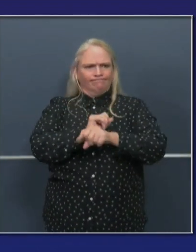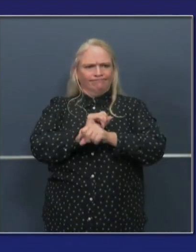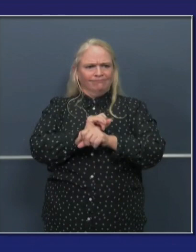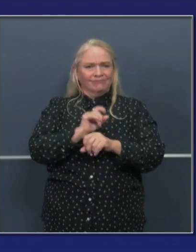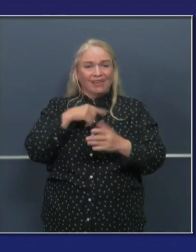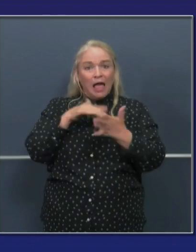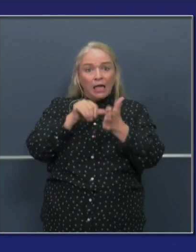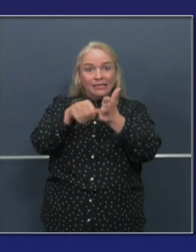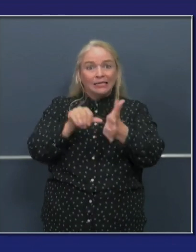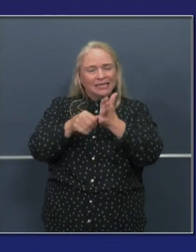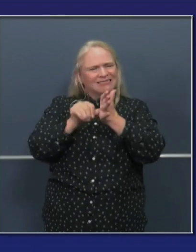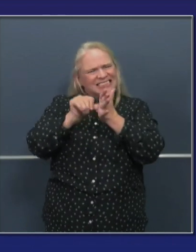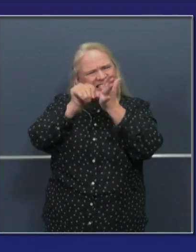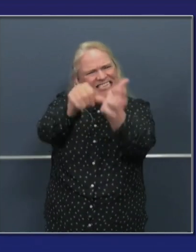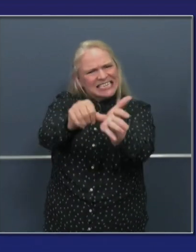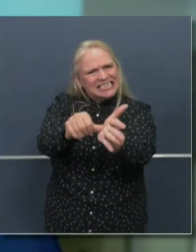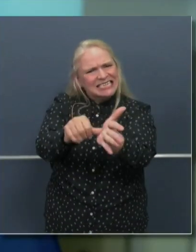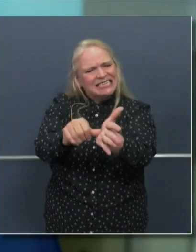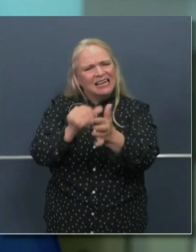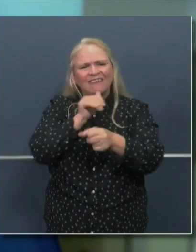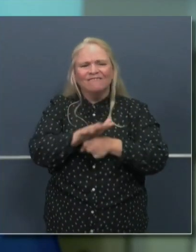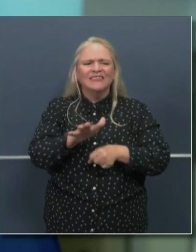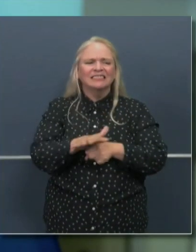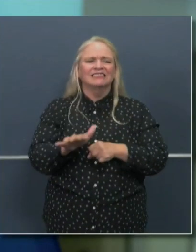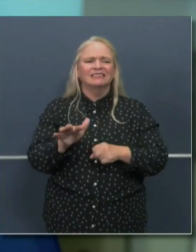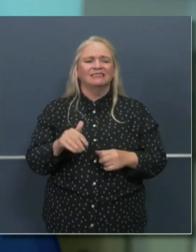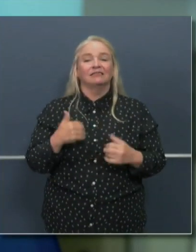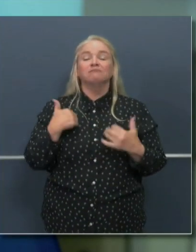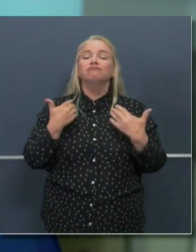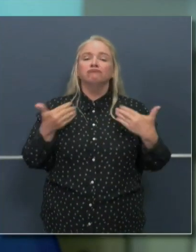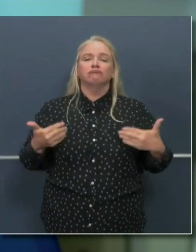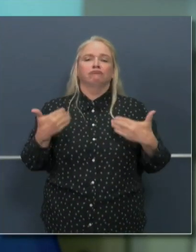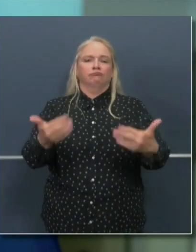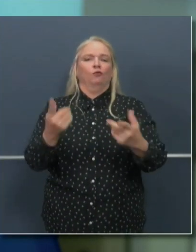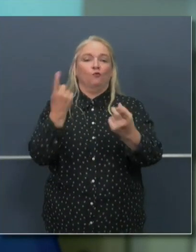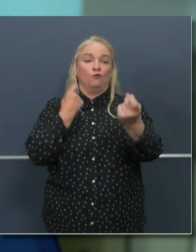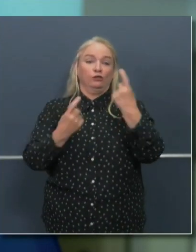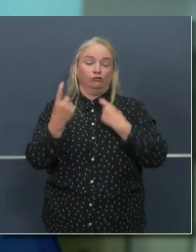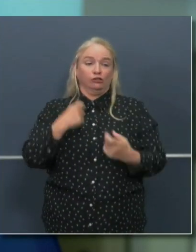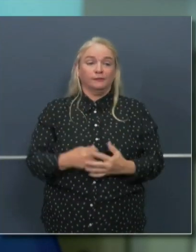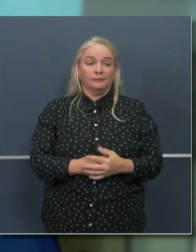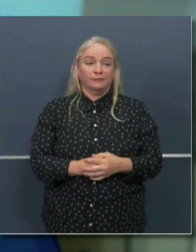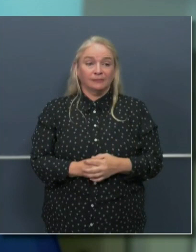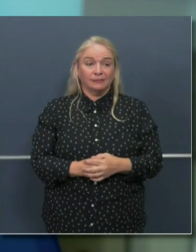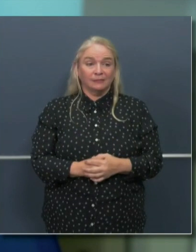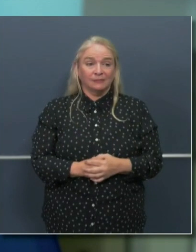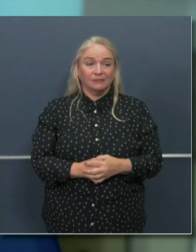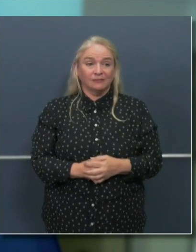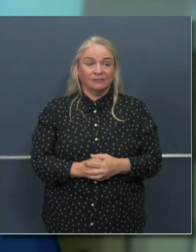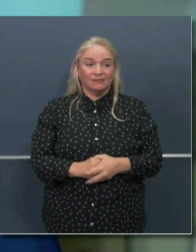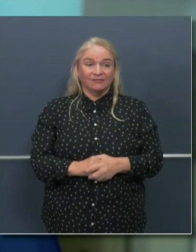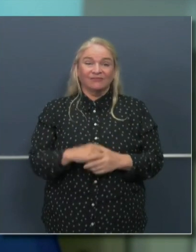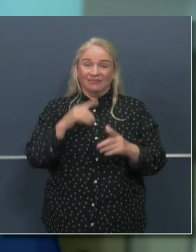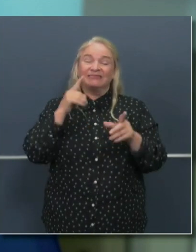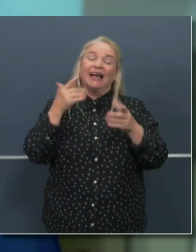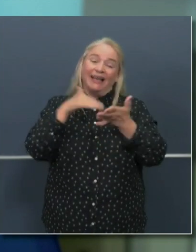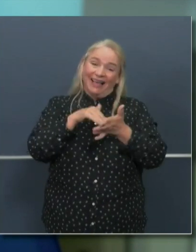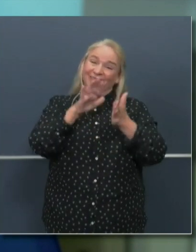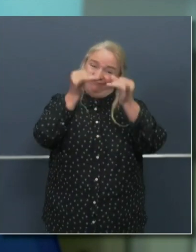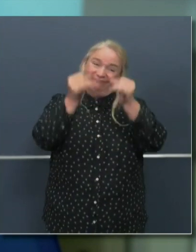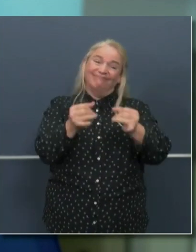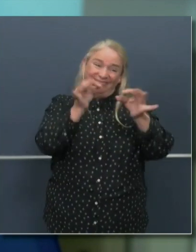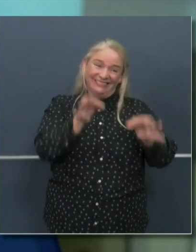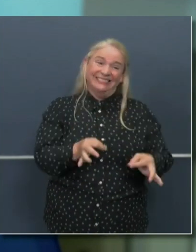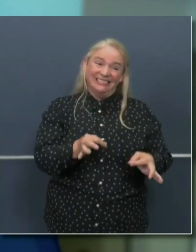people, before I open up to questions, the potency of your individual decision making. And I just want to underscore the potency of